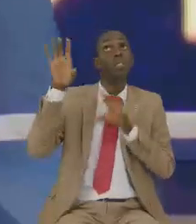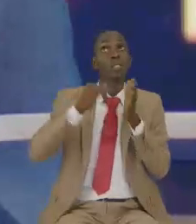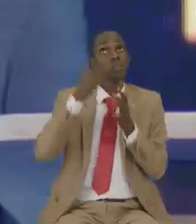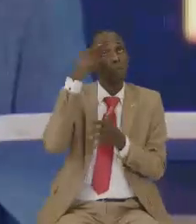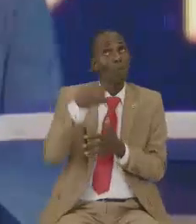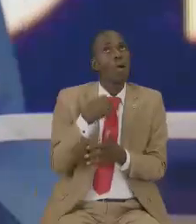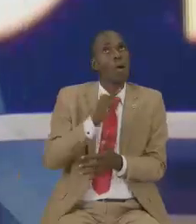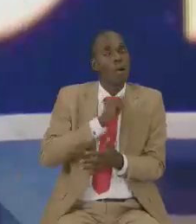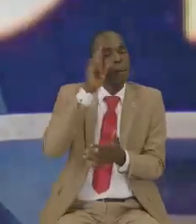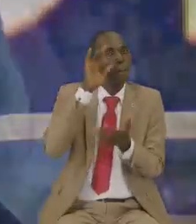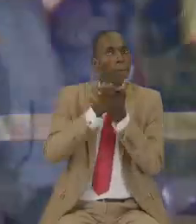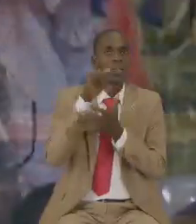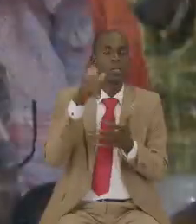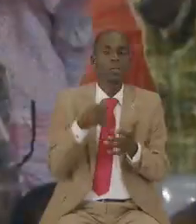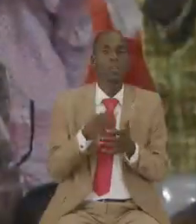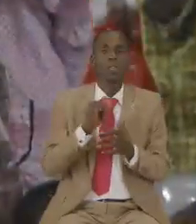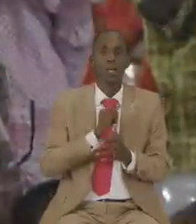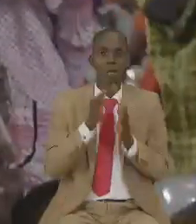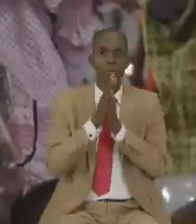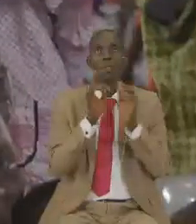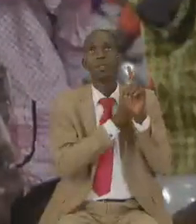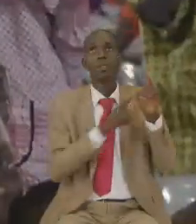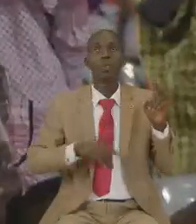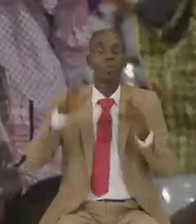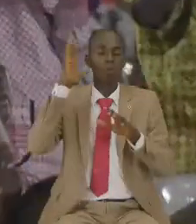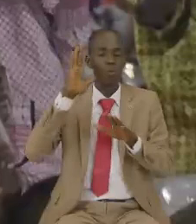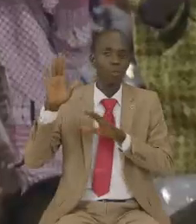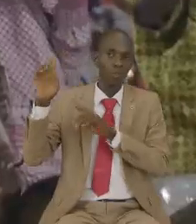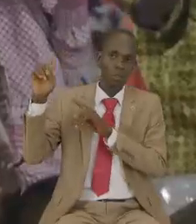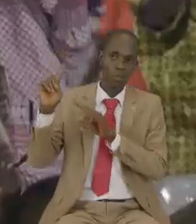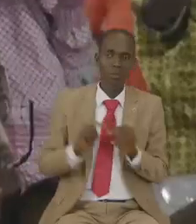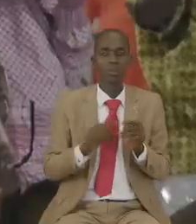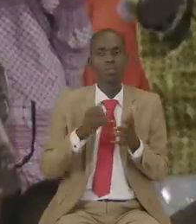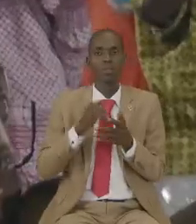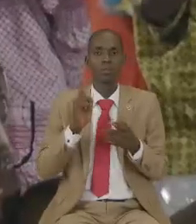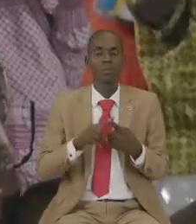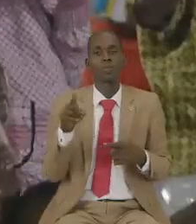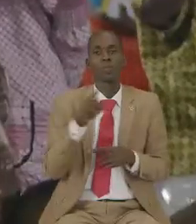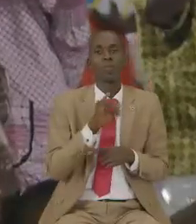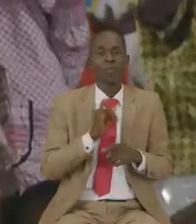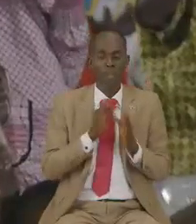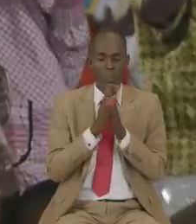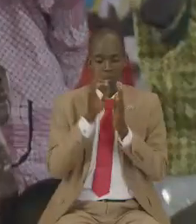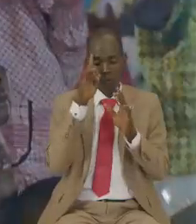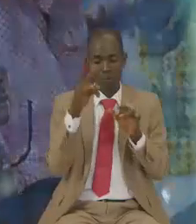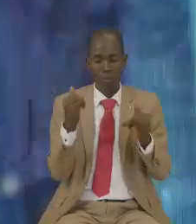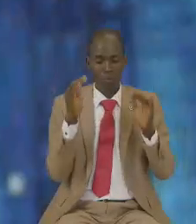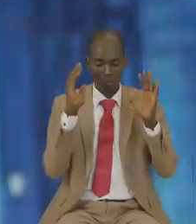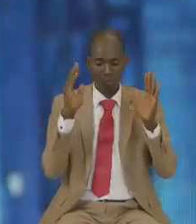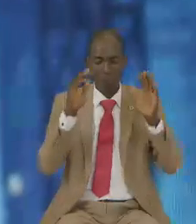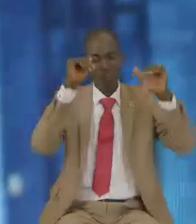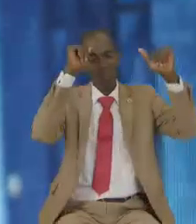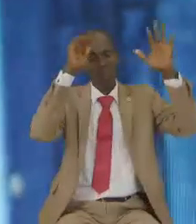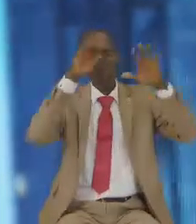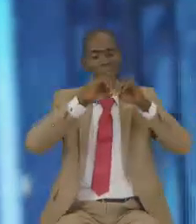it. I pray, Lord, it be transferred to my account. I'm praying for you now. Father, in the